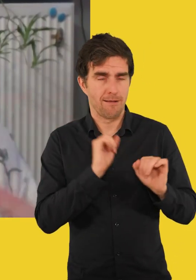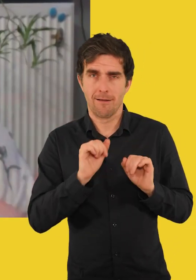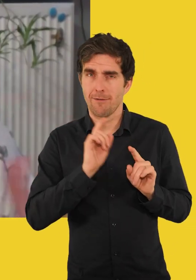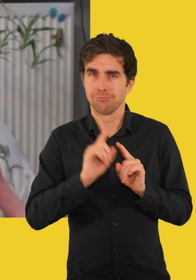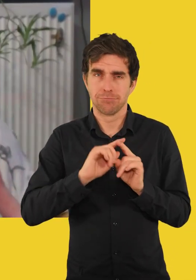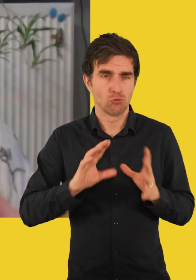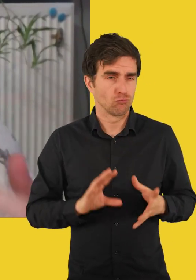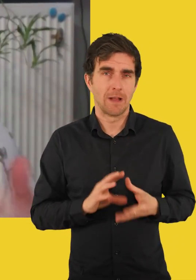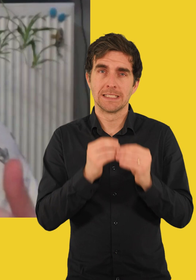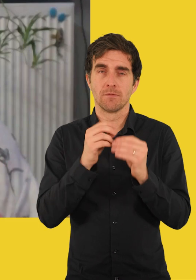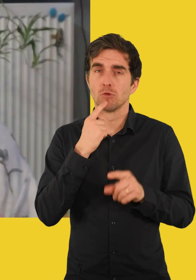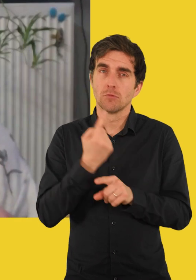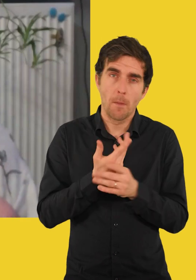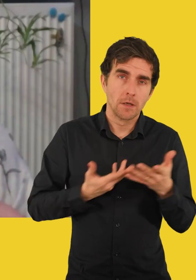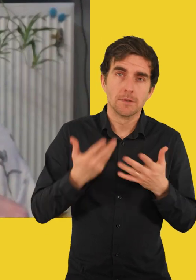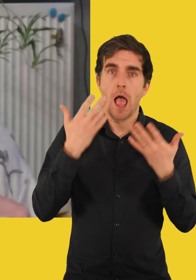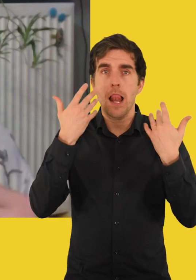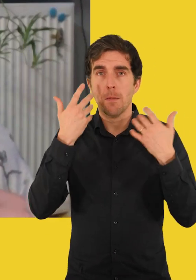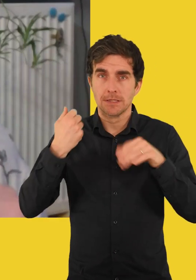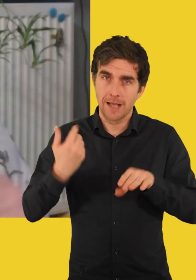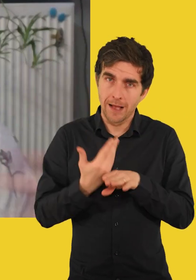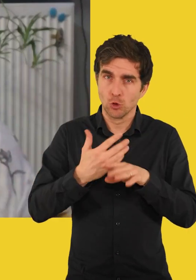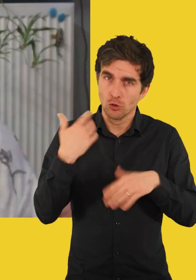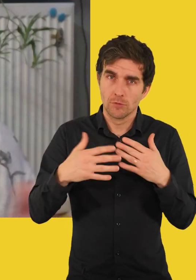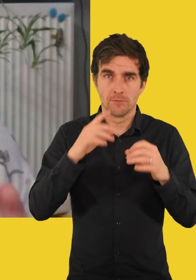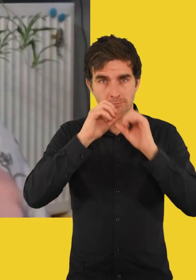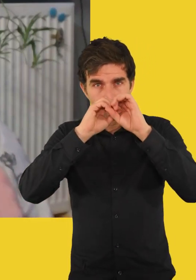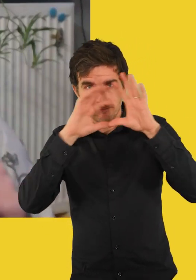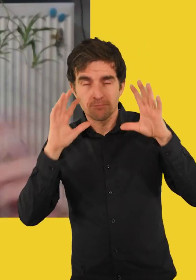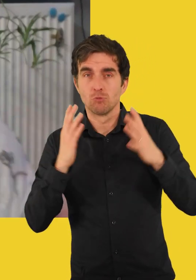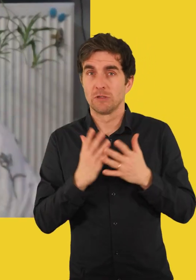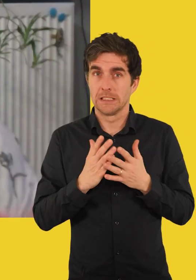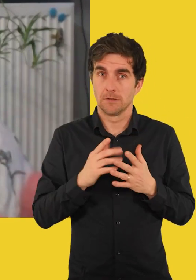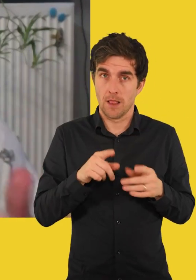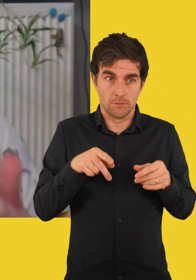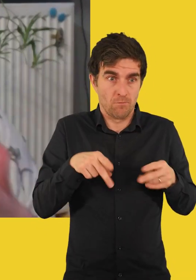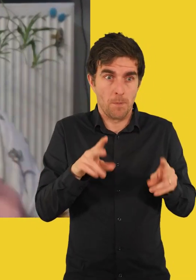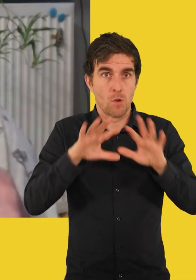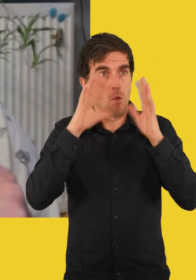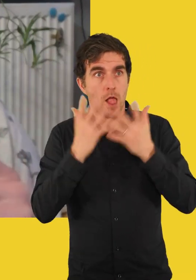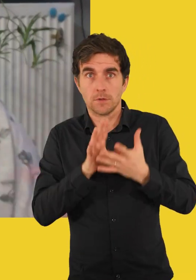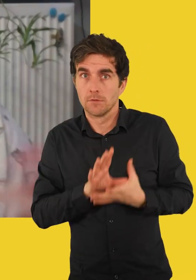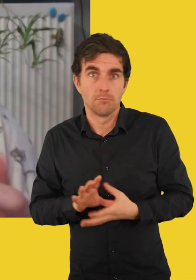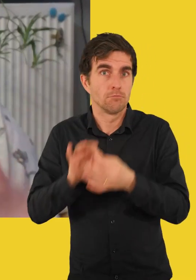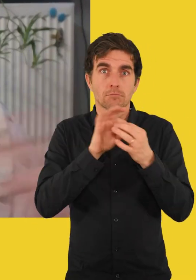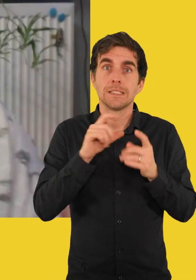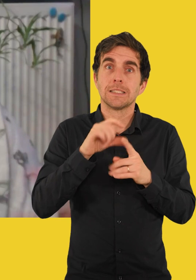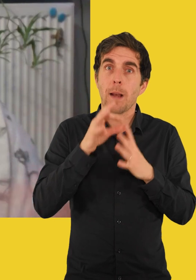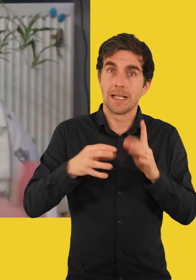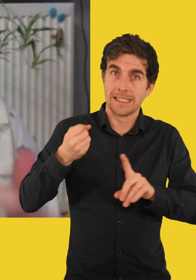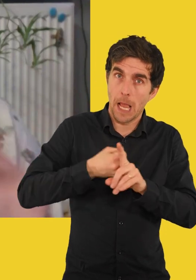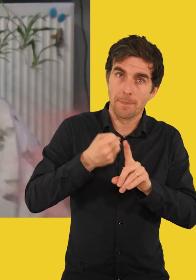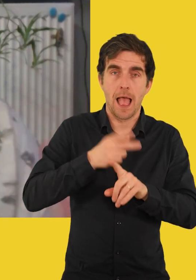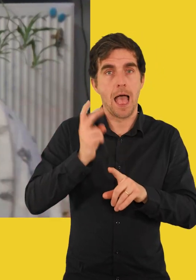things. Talking climate action is imagining. It's a form of world building. Disability campaigning is,